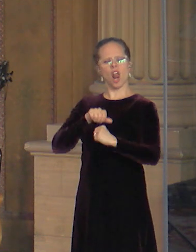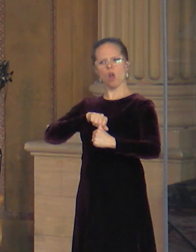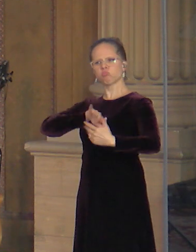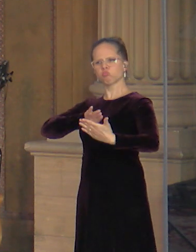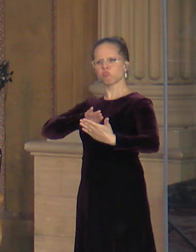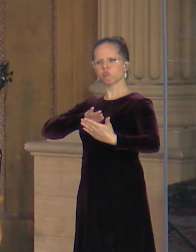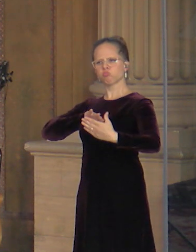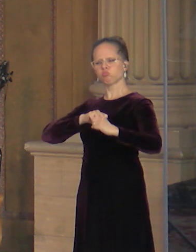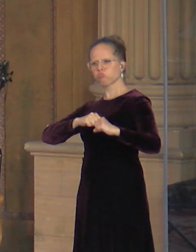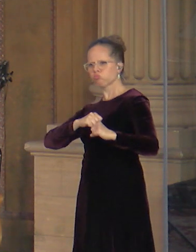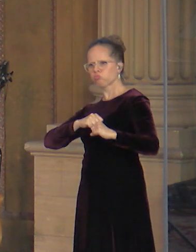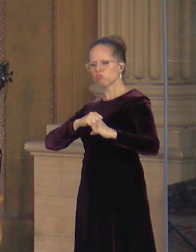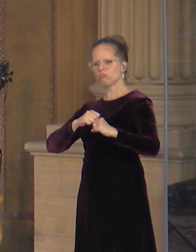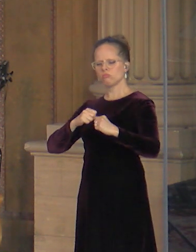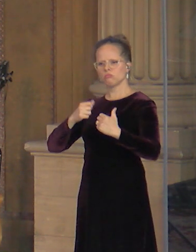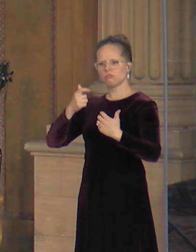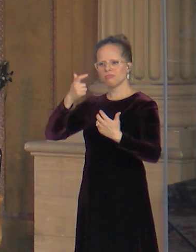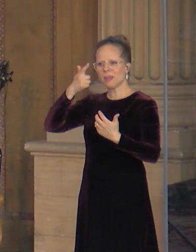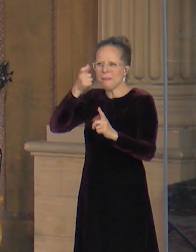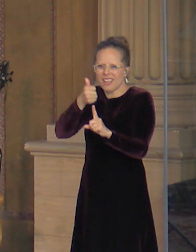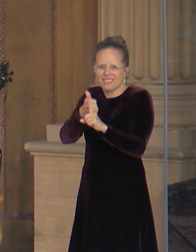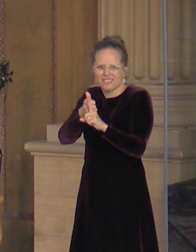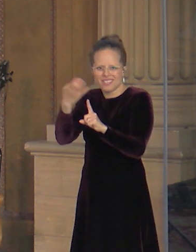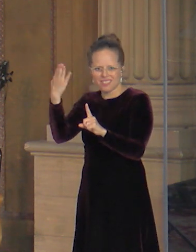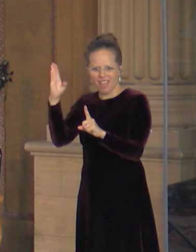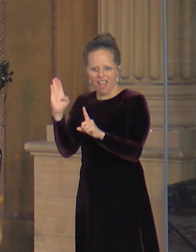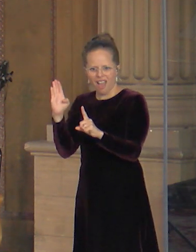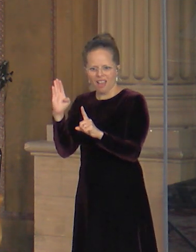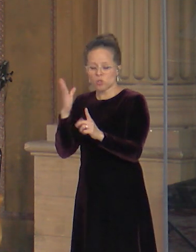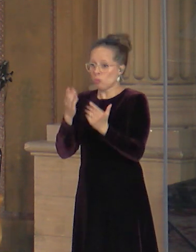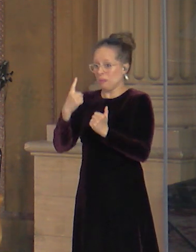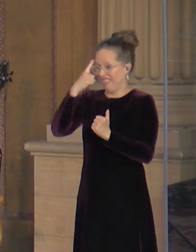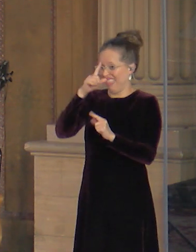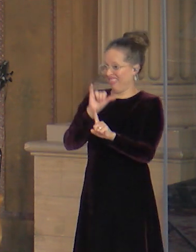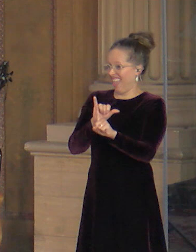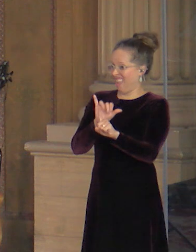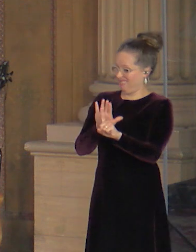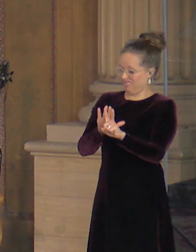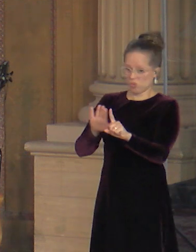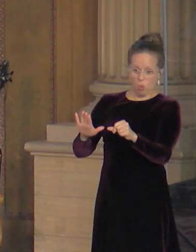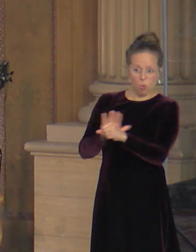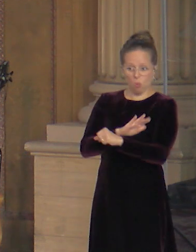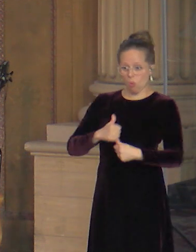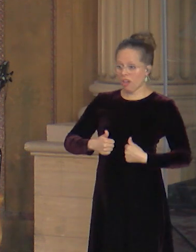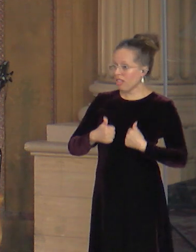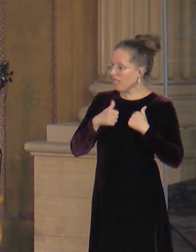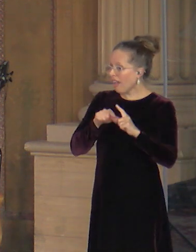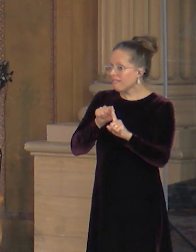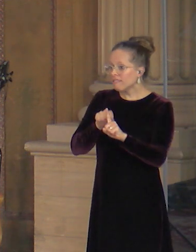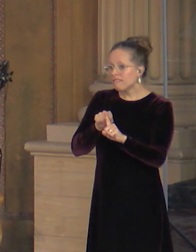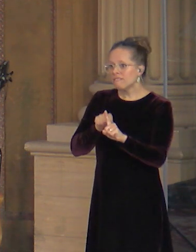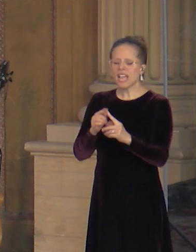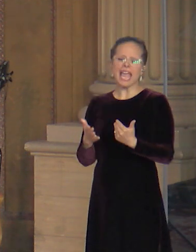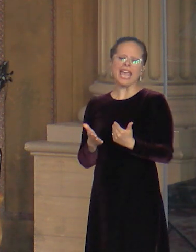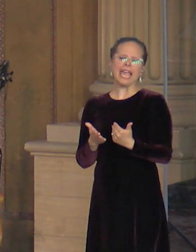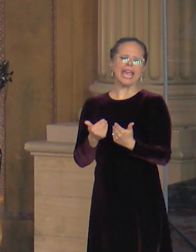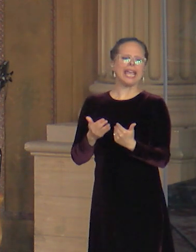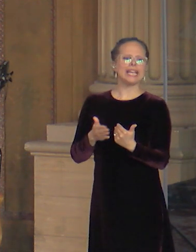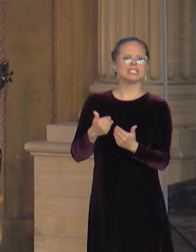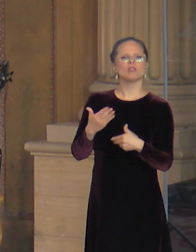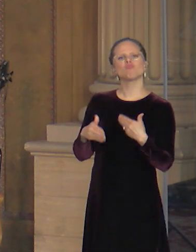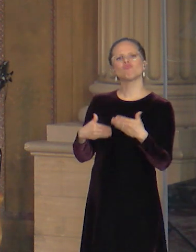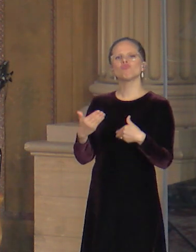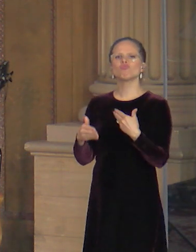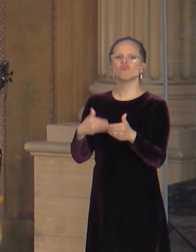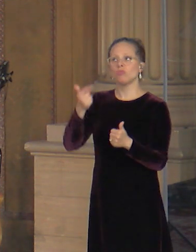just by being God and we might think that way about his whole life that Jesus basically had his whole life in easy mode because the fullness